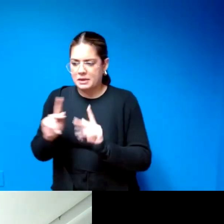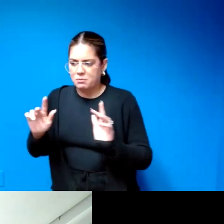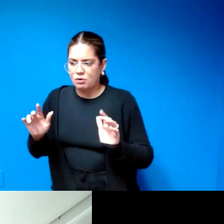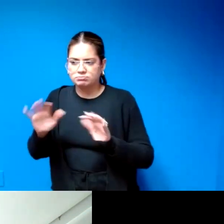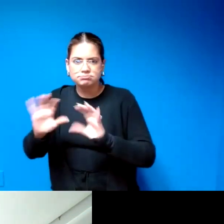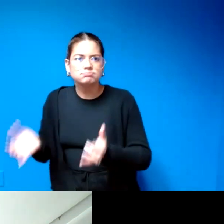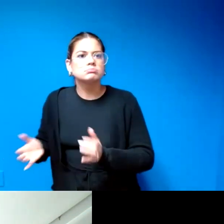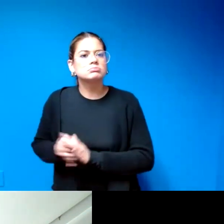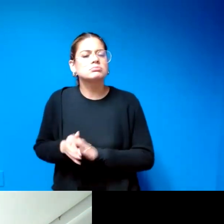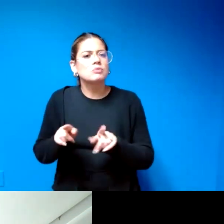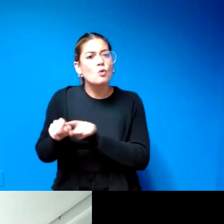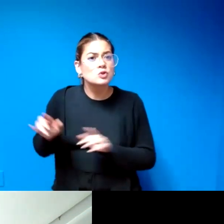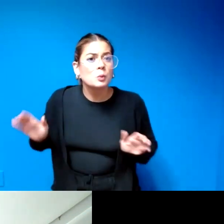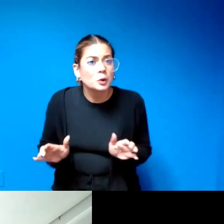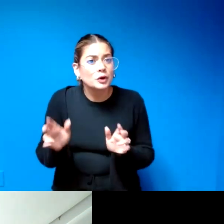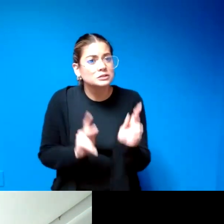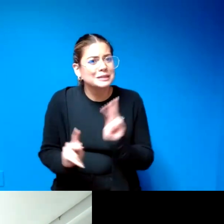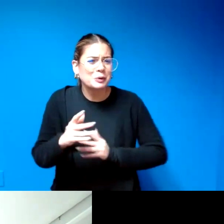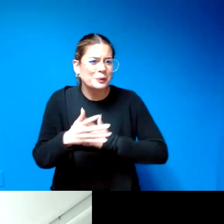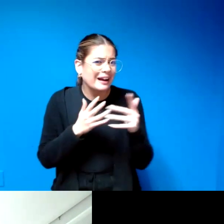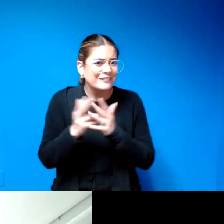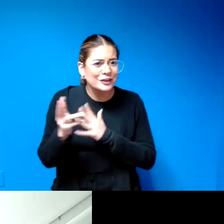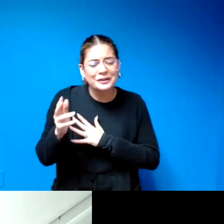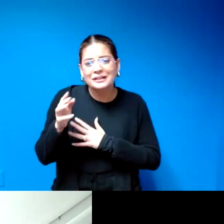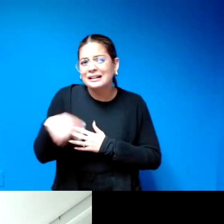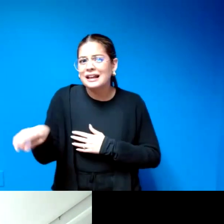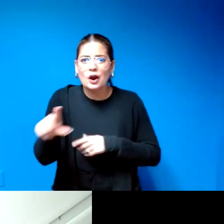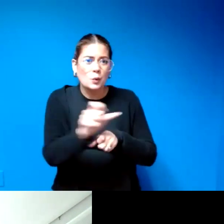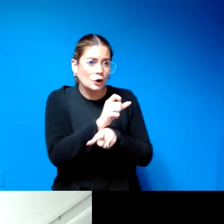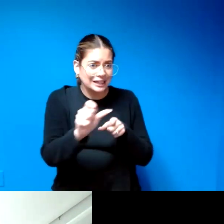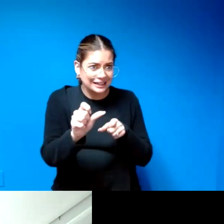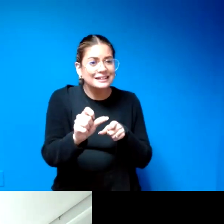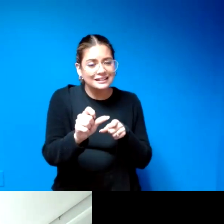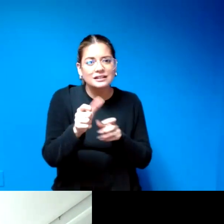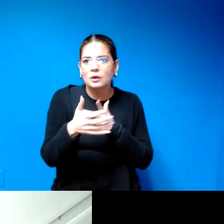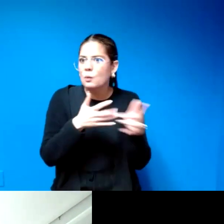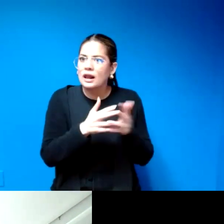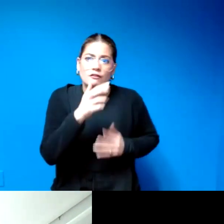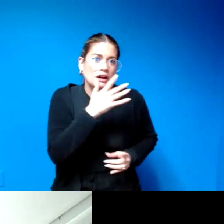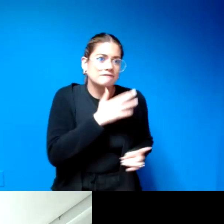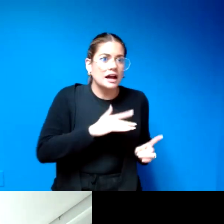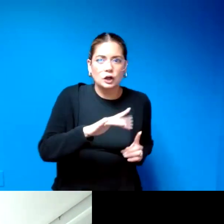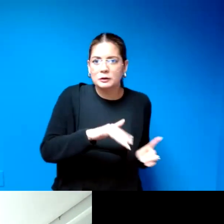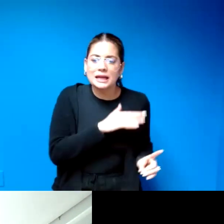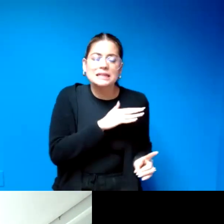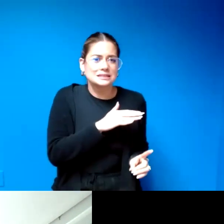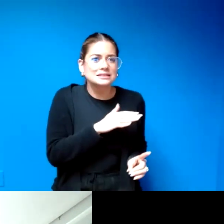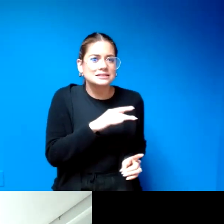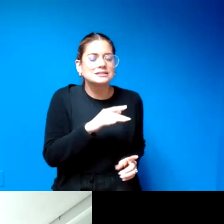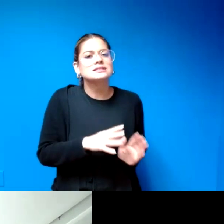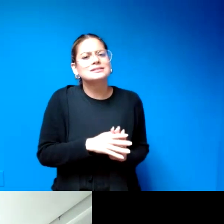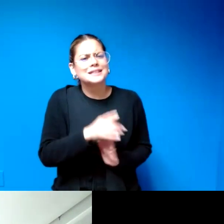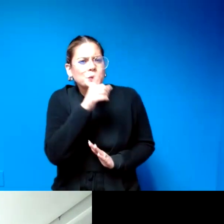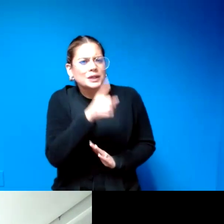would also encourage people in wherever they are working, in whatever environments they're in, to really come